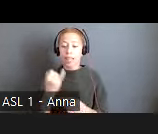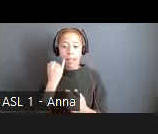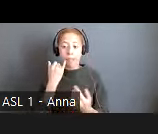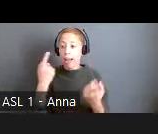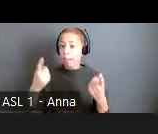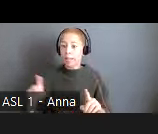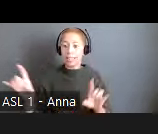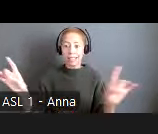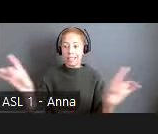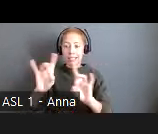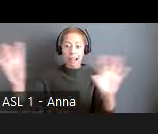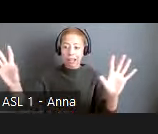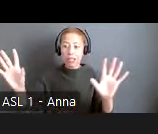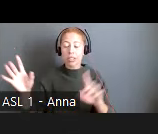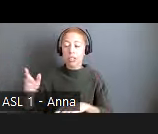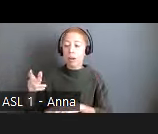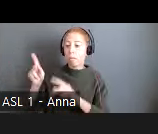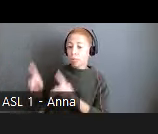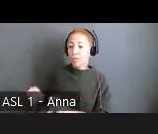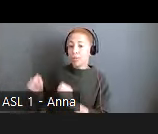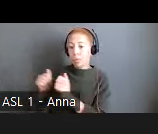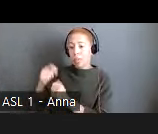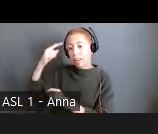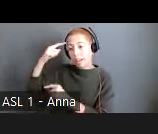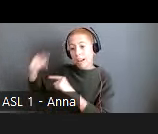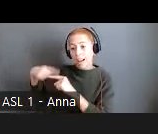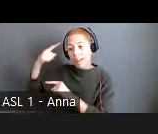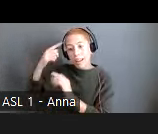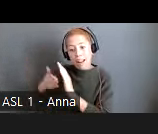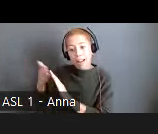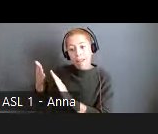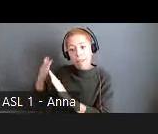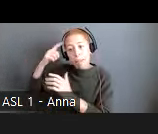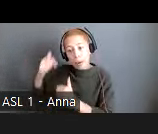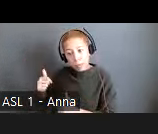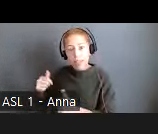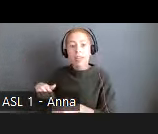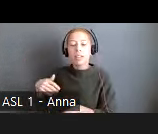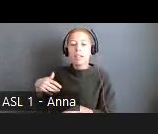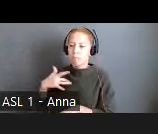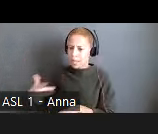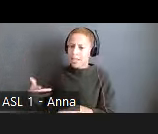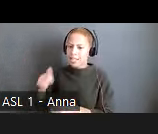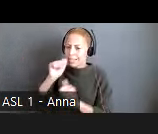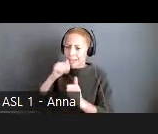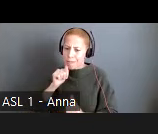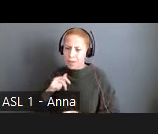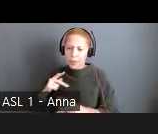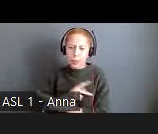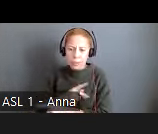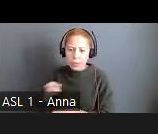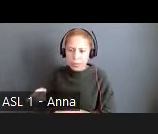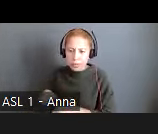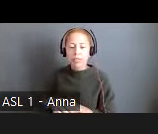impairment are usually the ones that have the most difficult time of all. We know that in